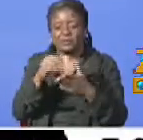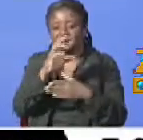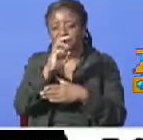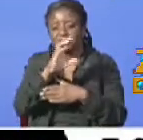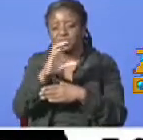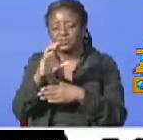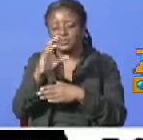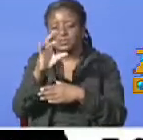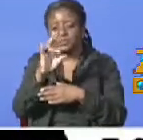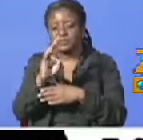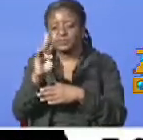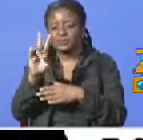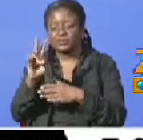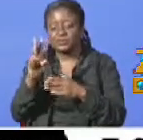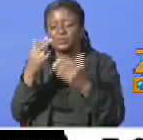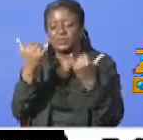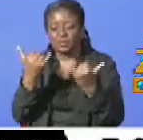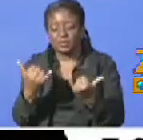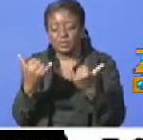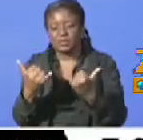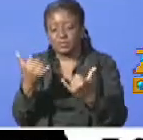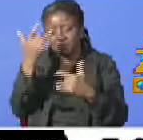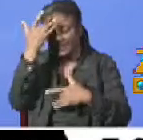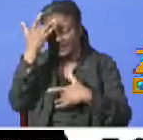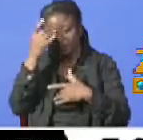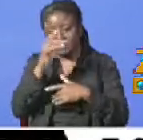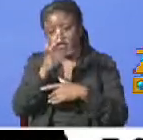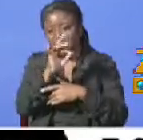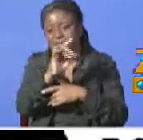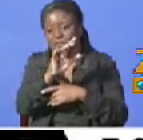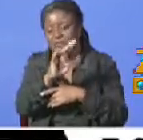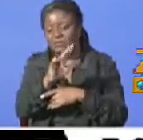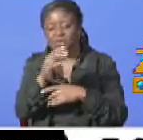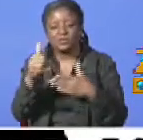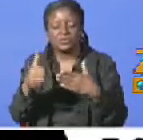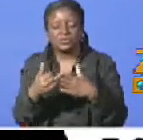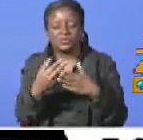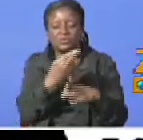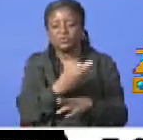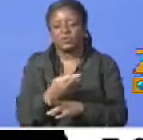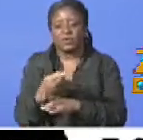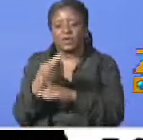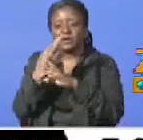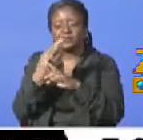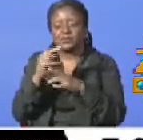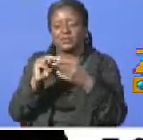1,672 active cases. 83 new recovered cases have pushed that count to